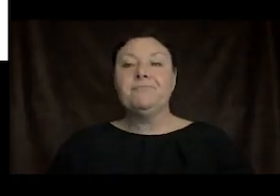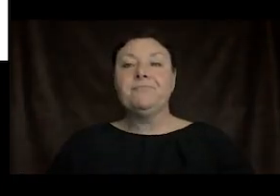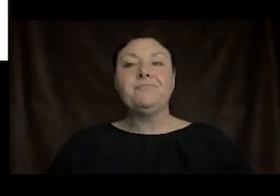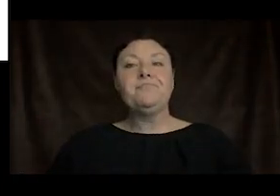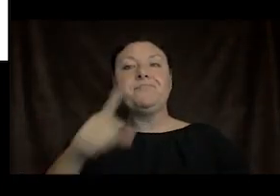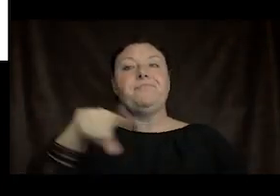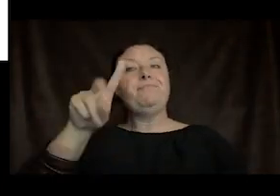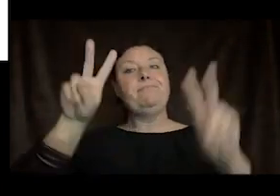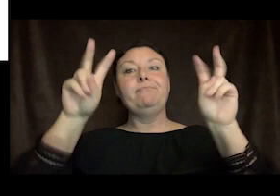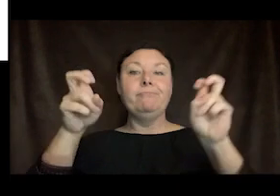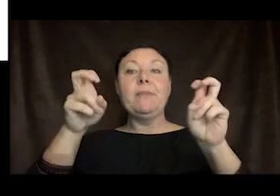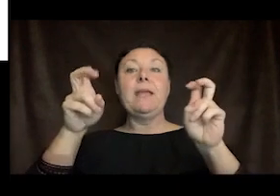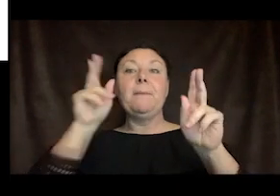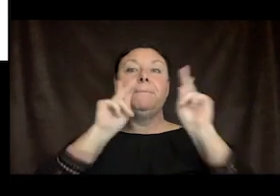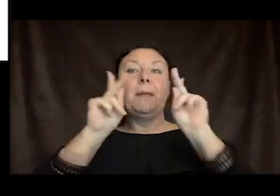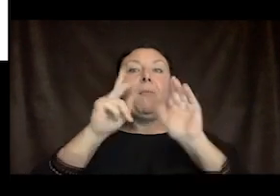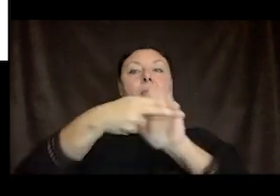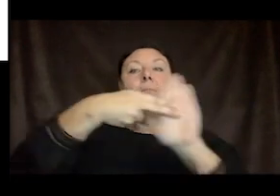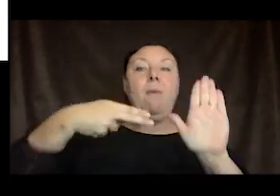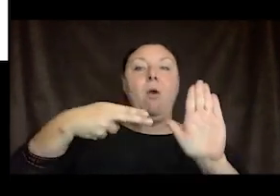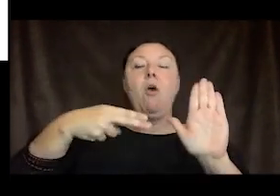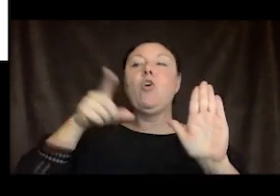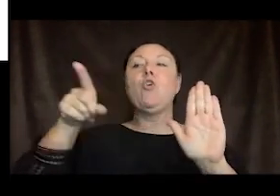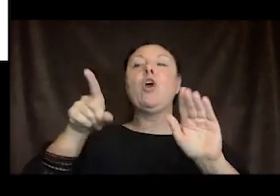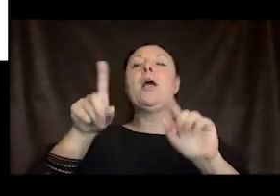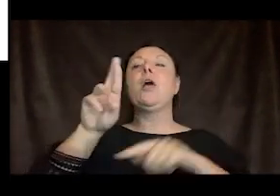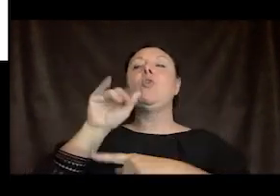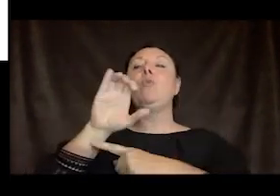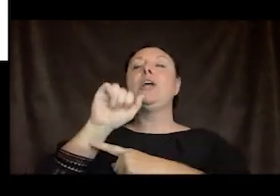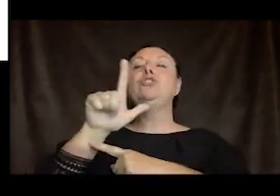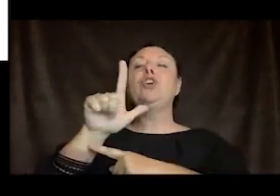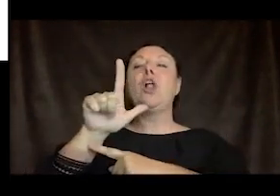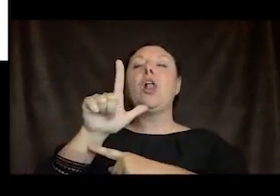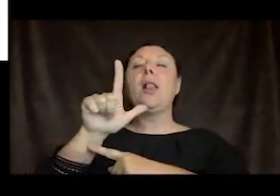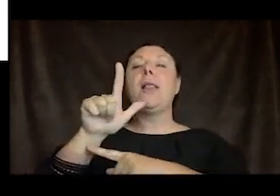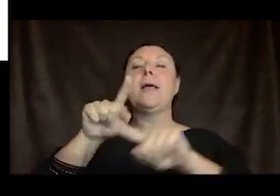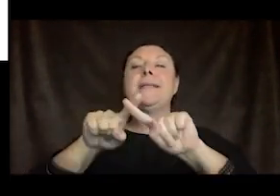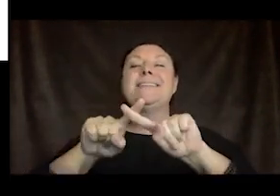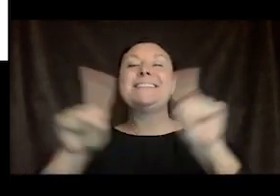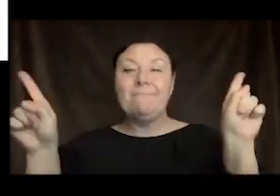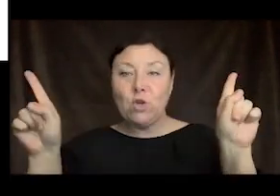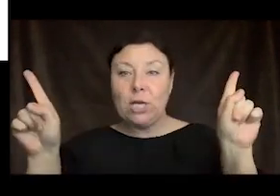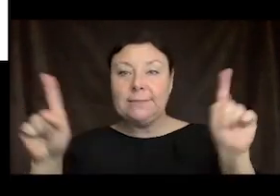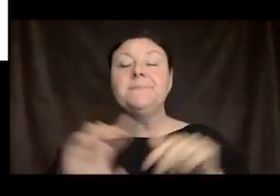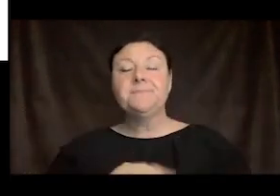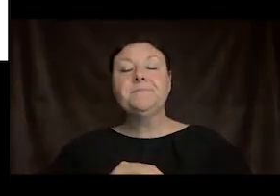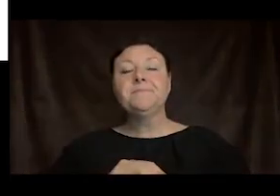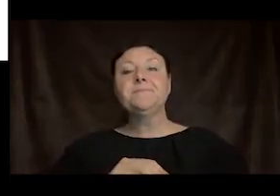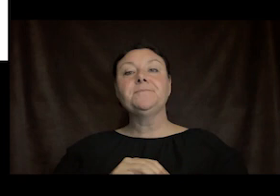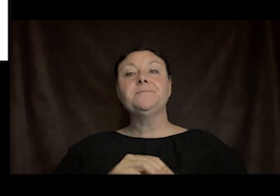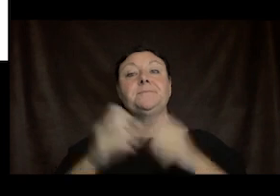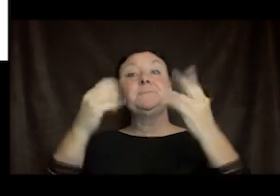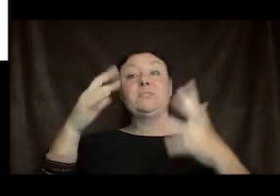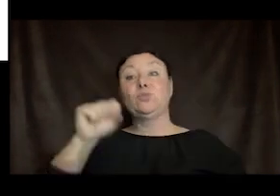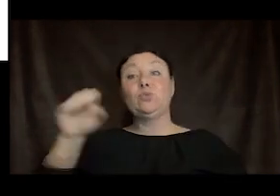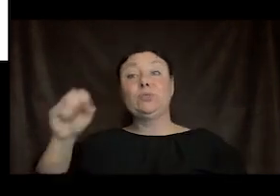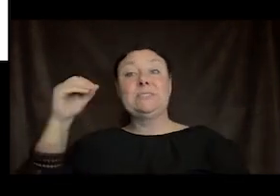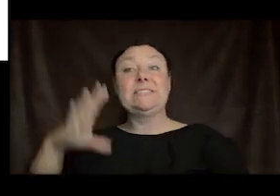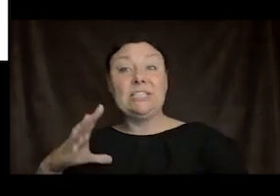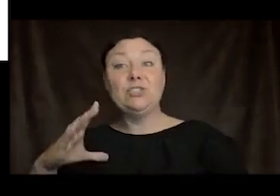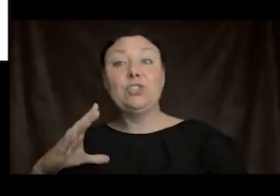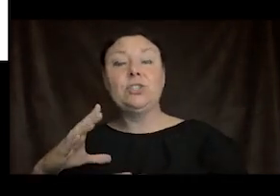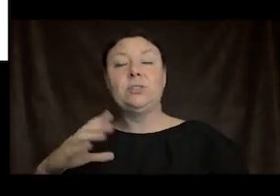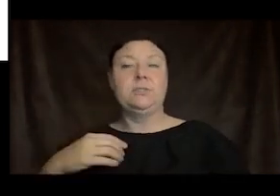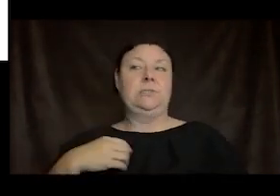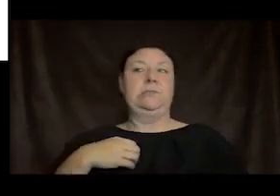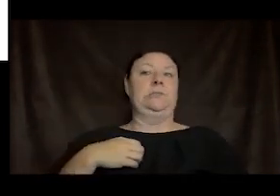who are marked racially different. And we argue that one of the reasons why social studies teachers feel this way is because there really is a lack